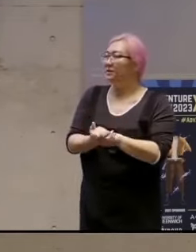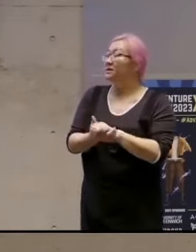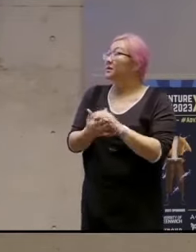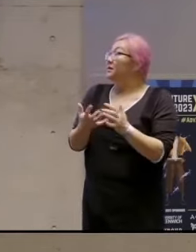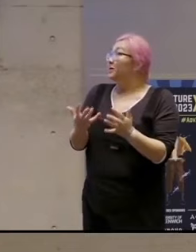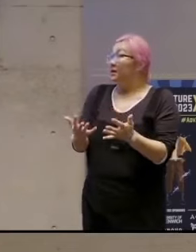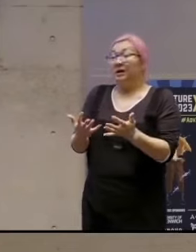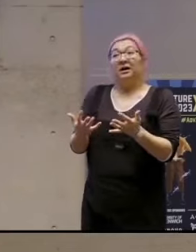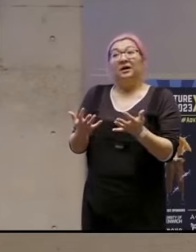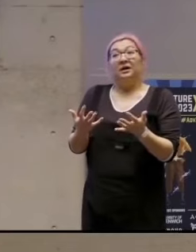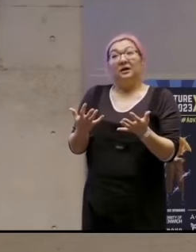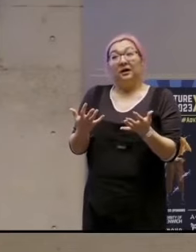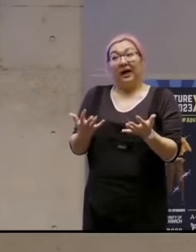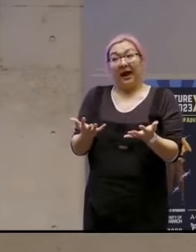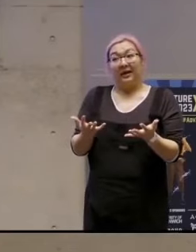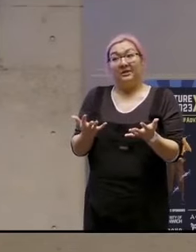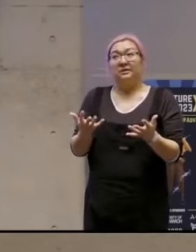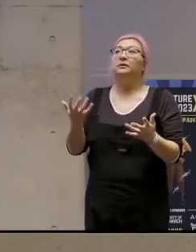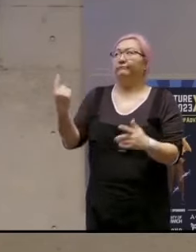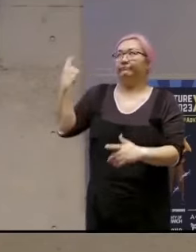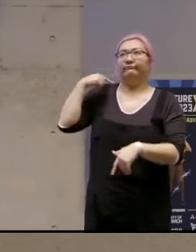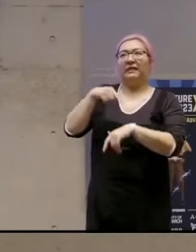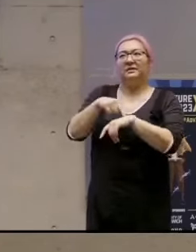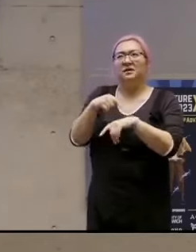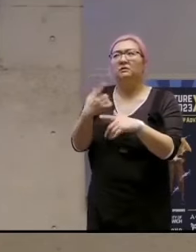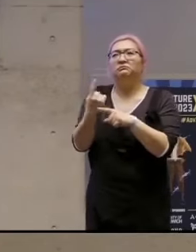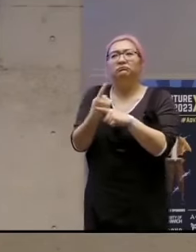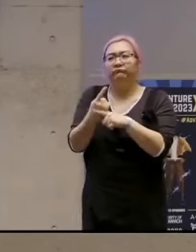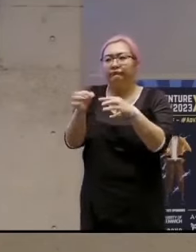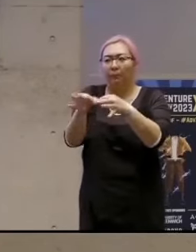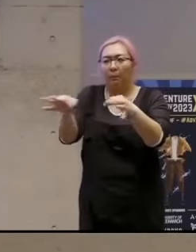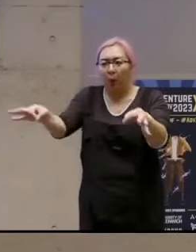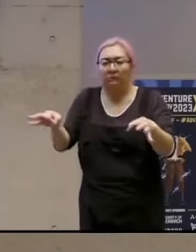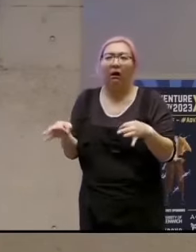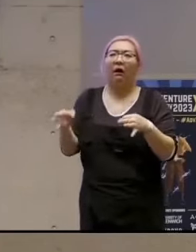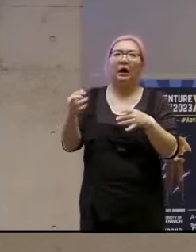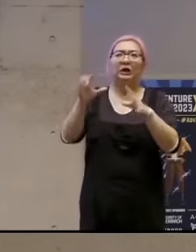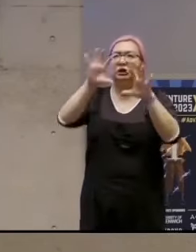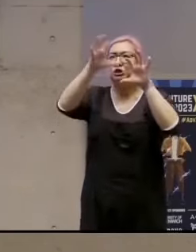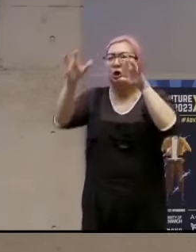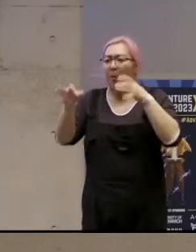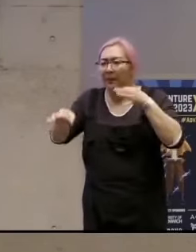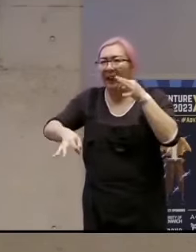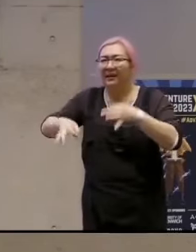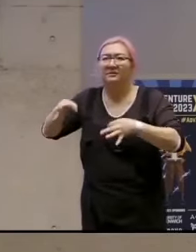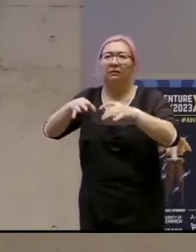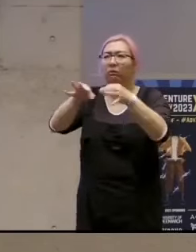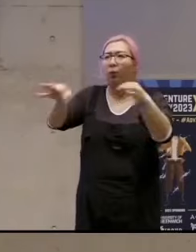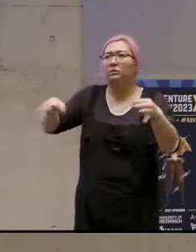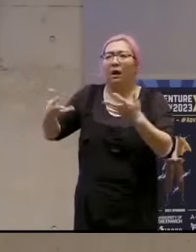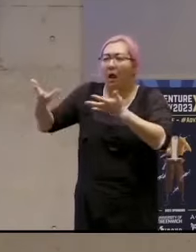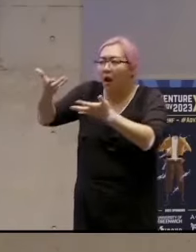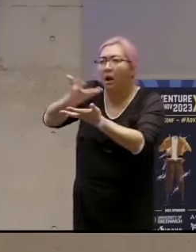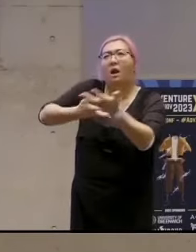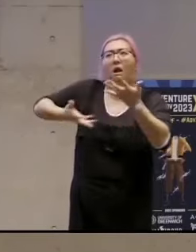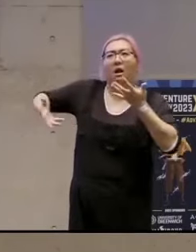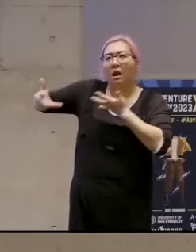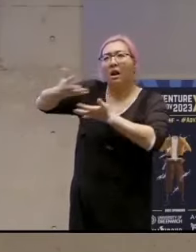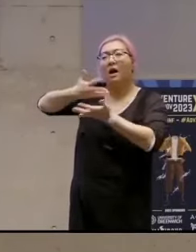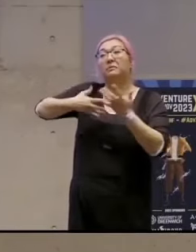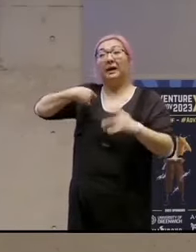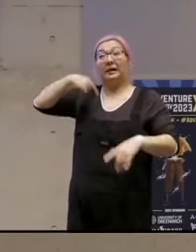so there were lots of sort of geopolitical border issues going on. So we kicked around some ideas. And then I said, what